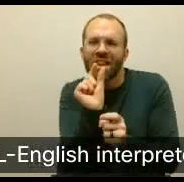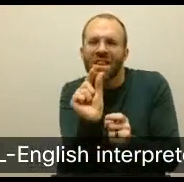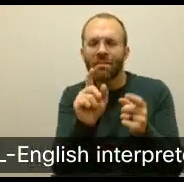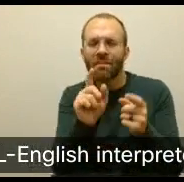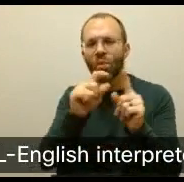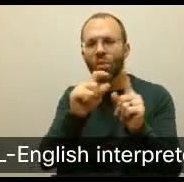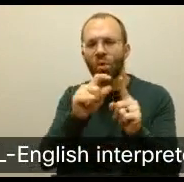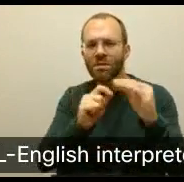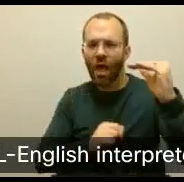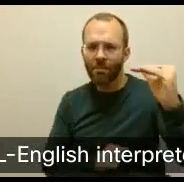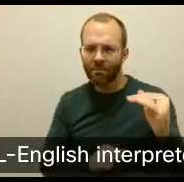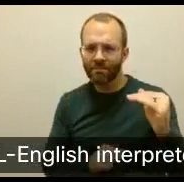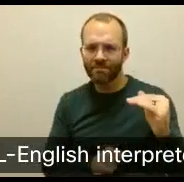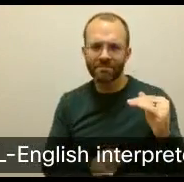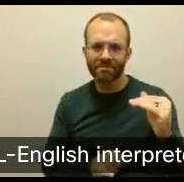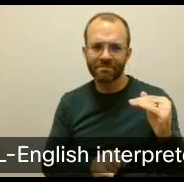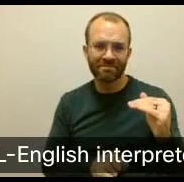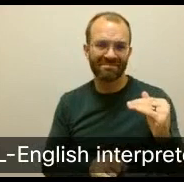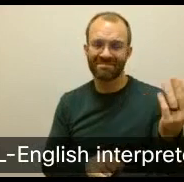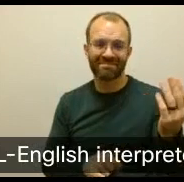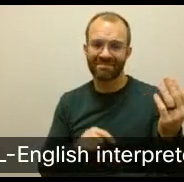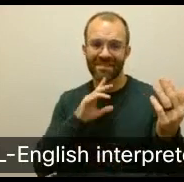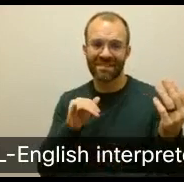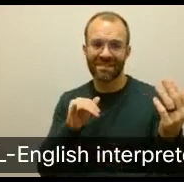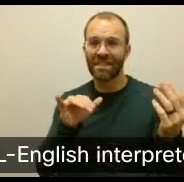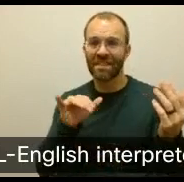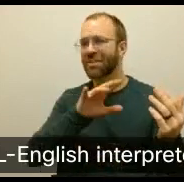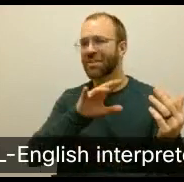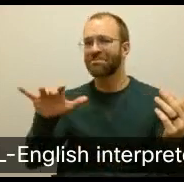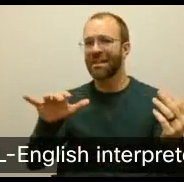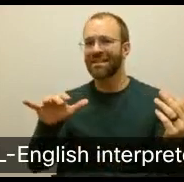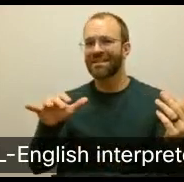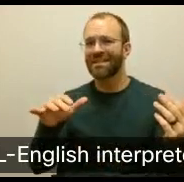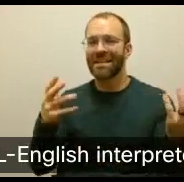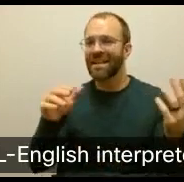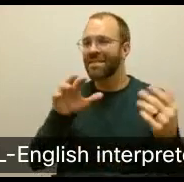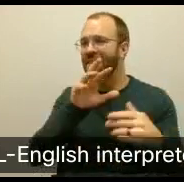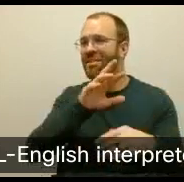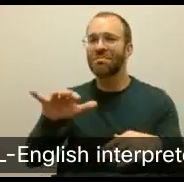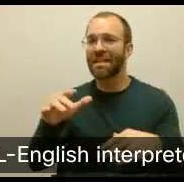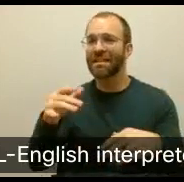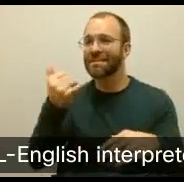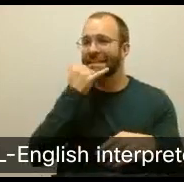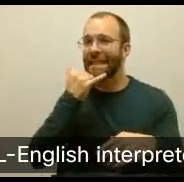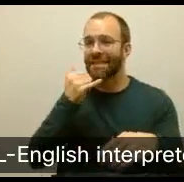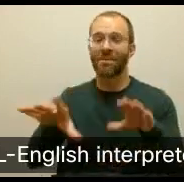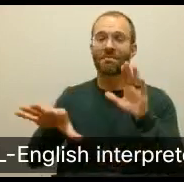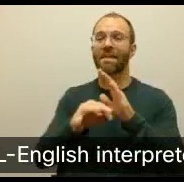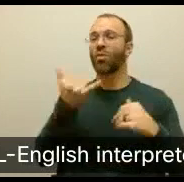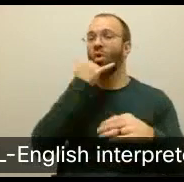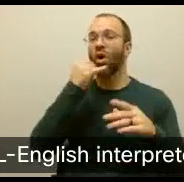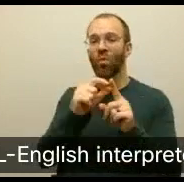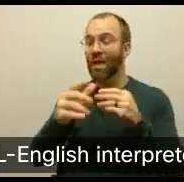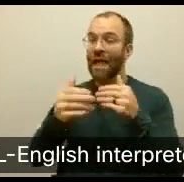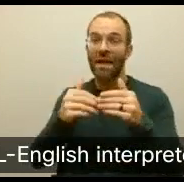Actually, there's even a spelling mistake. There was lesson should be spelled differently. So the whole other word has been chosen. But it's just